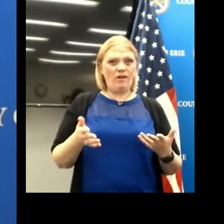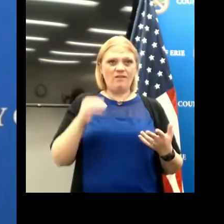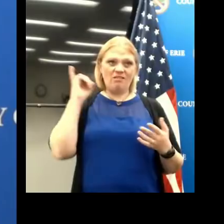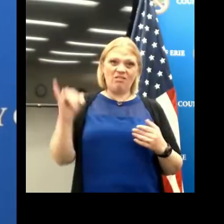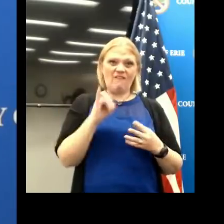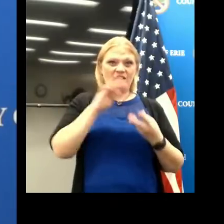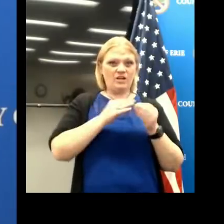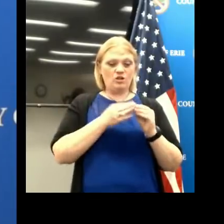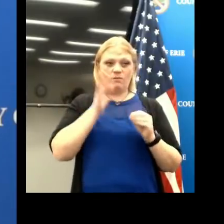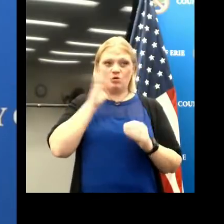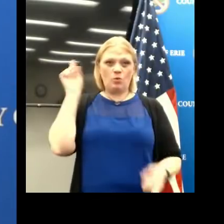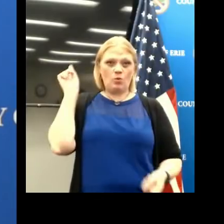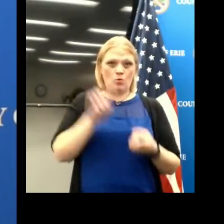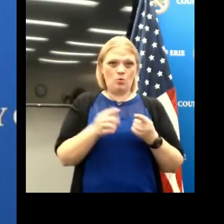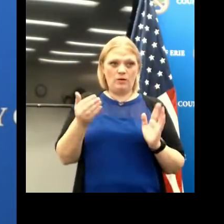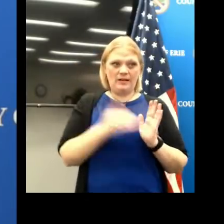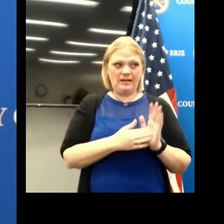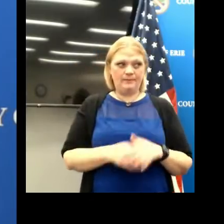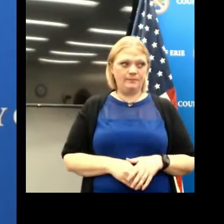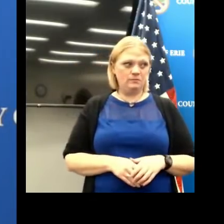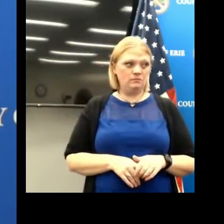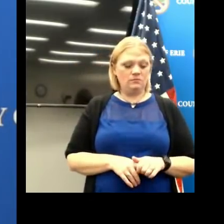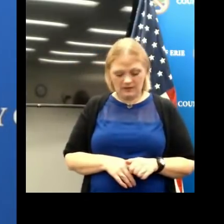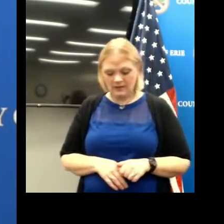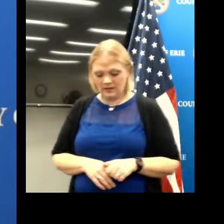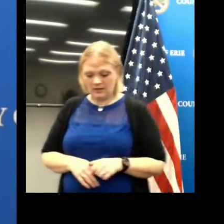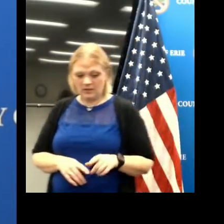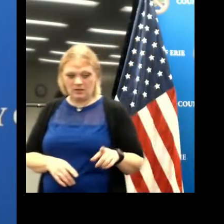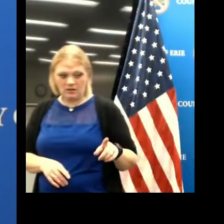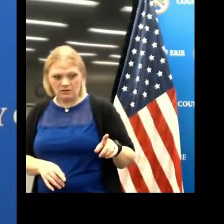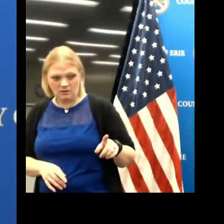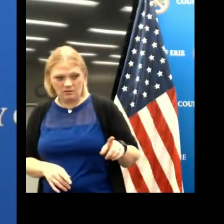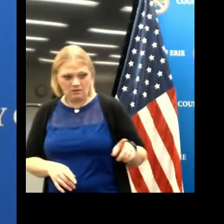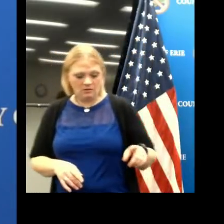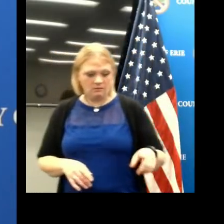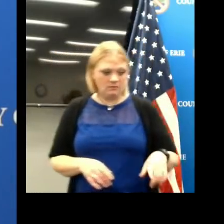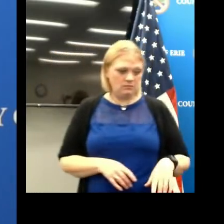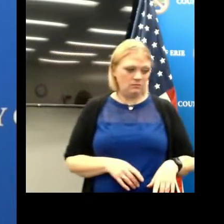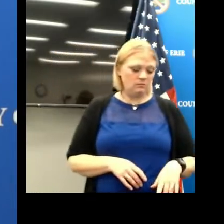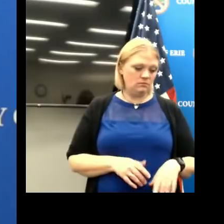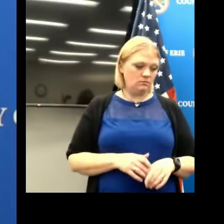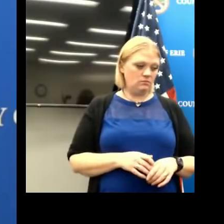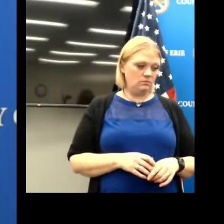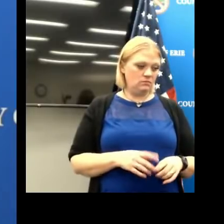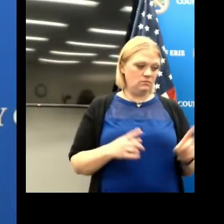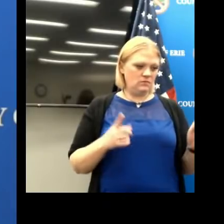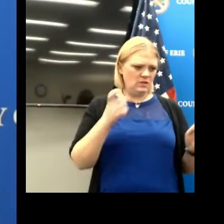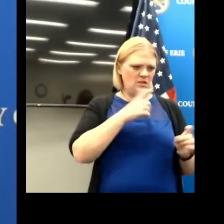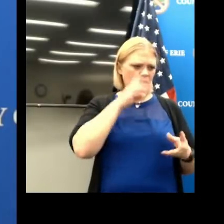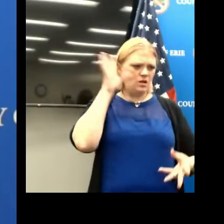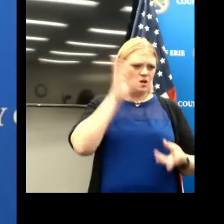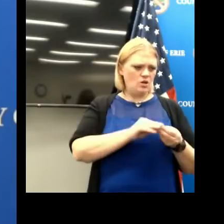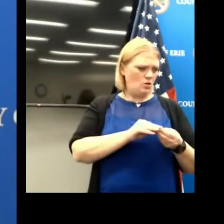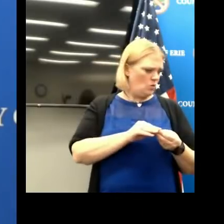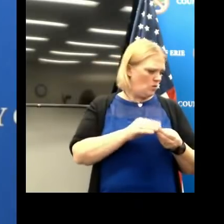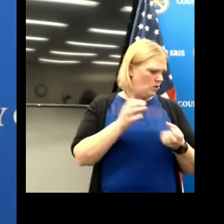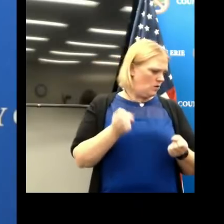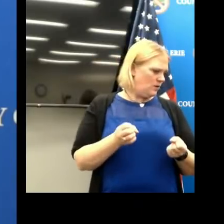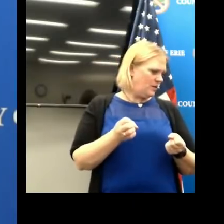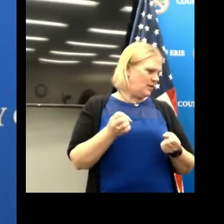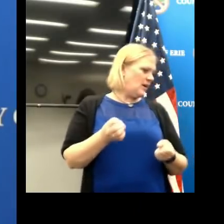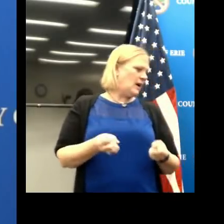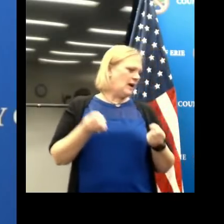infection numbers back down again. Thanks. I'm sorry, doctor. What's the total overall number of contact tracers right now in the county?